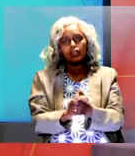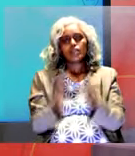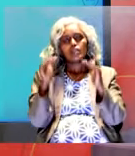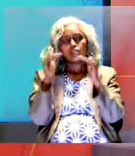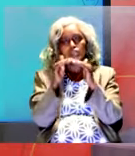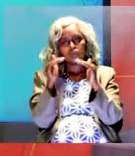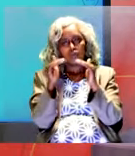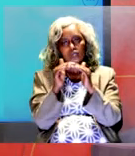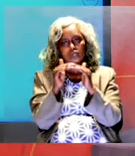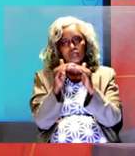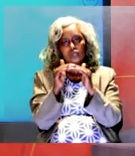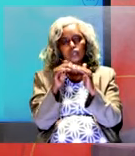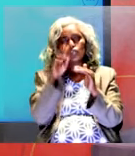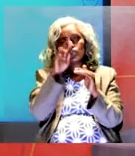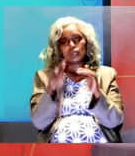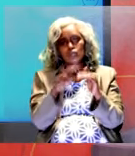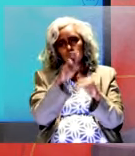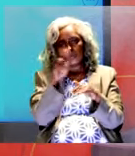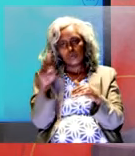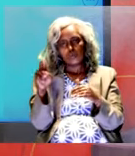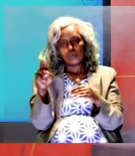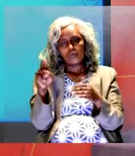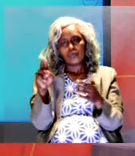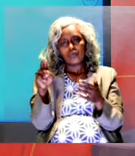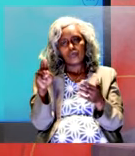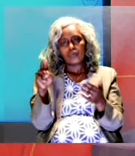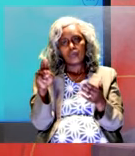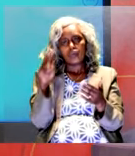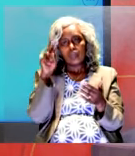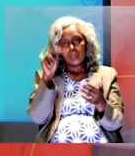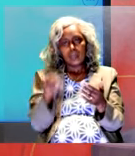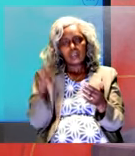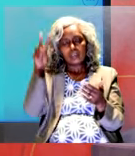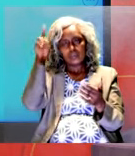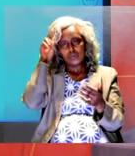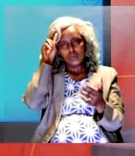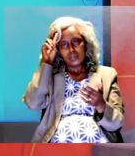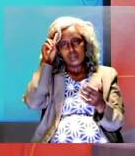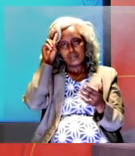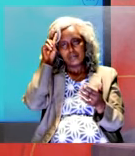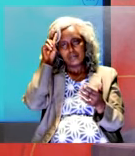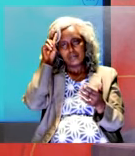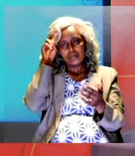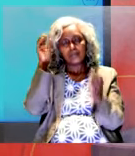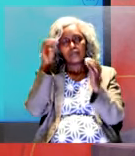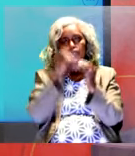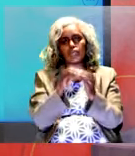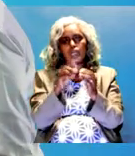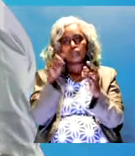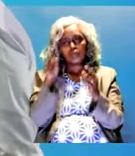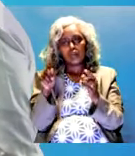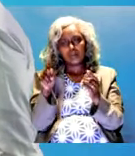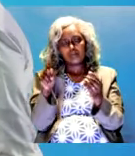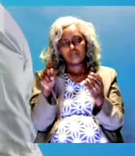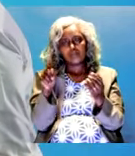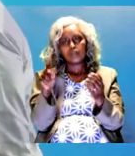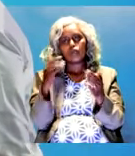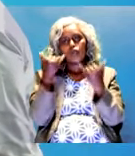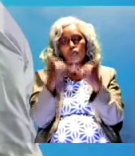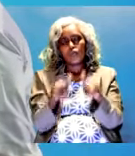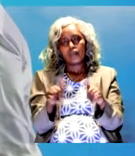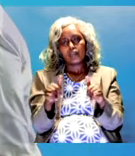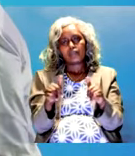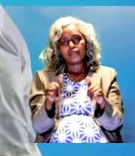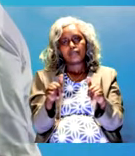equal to the square root of n squared plus 1